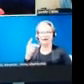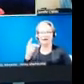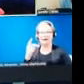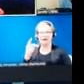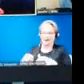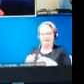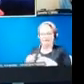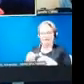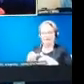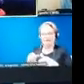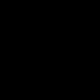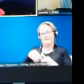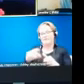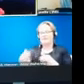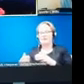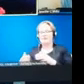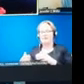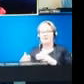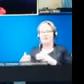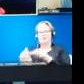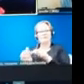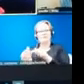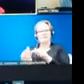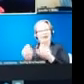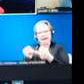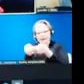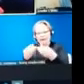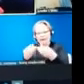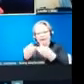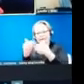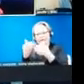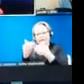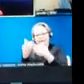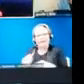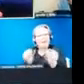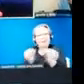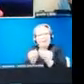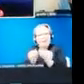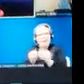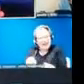Help me. We're going to take one, okay? And we're going to examine it.